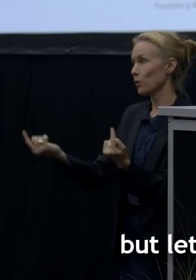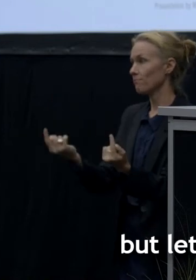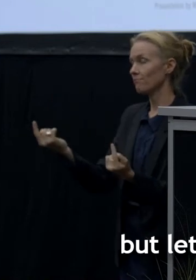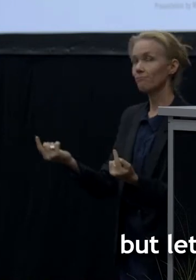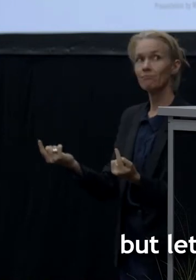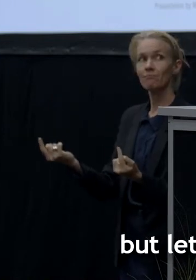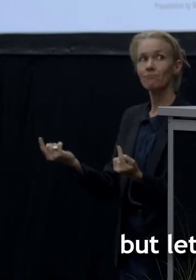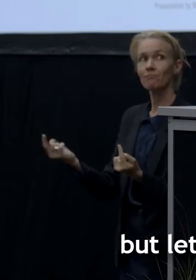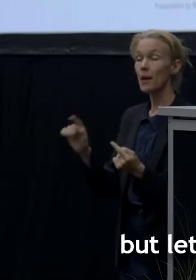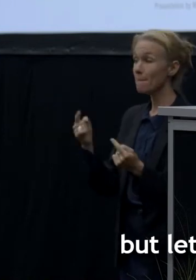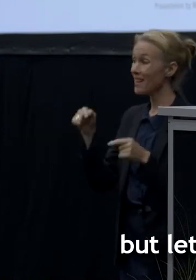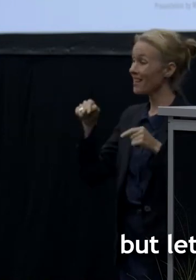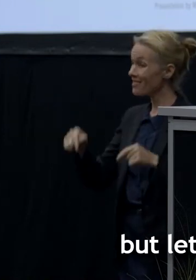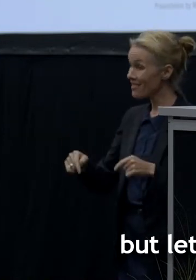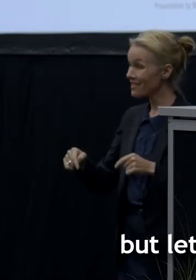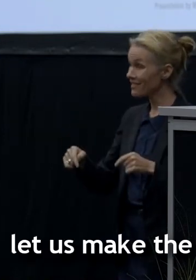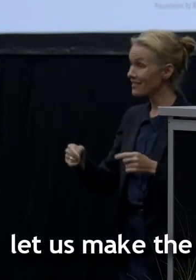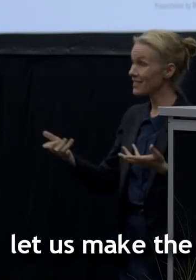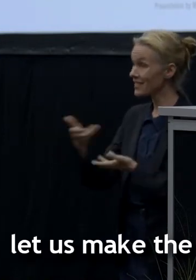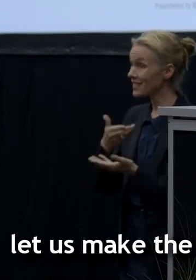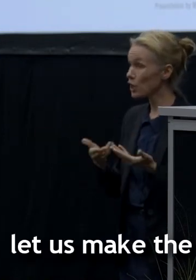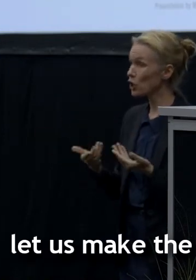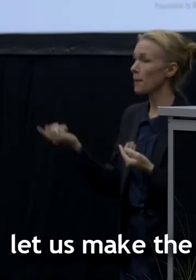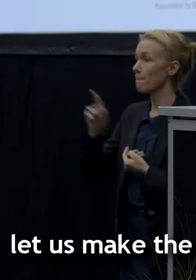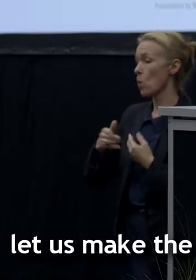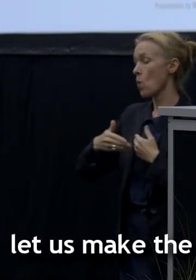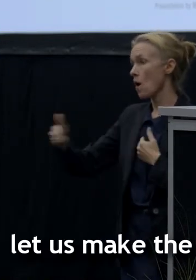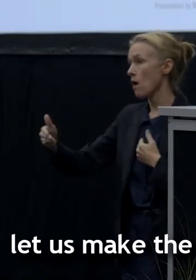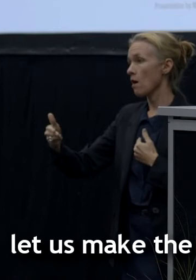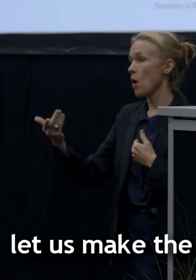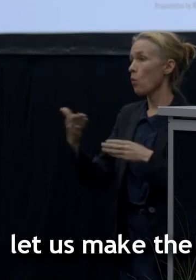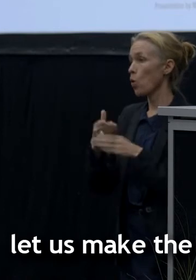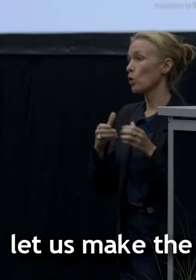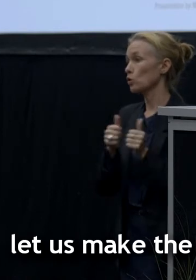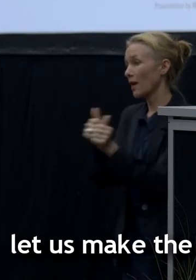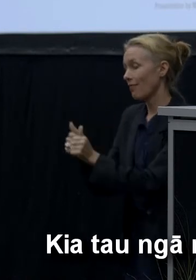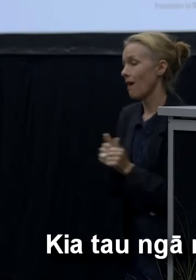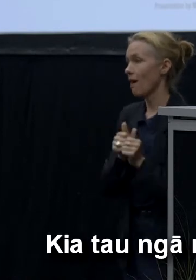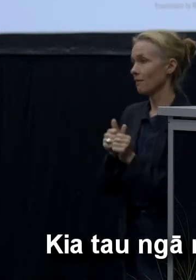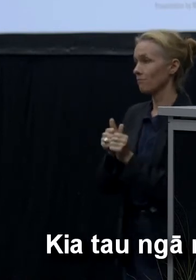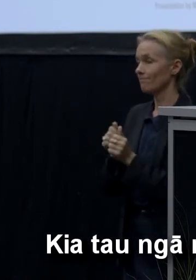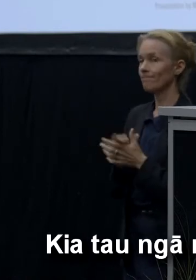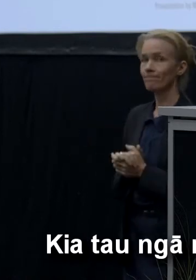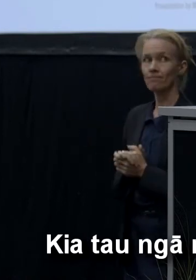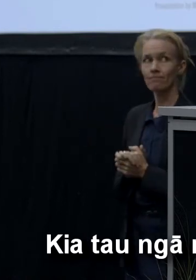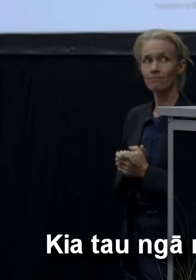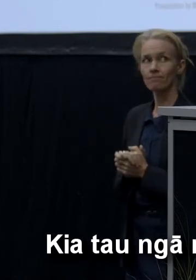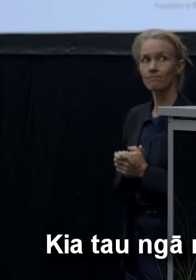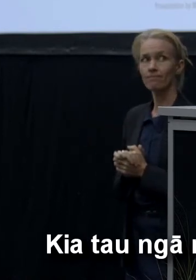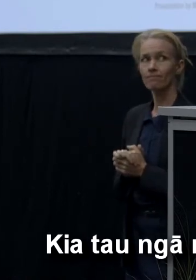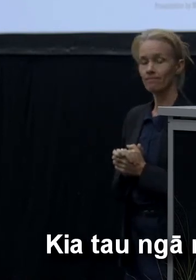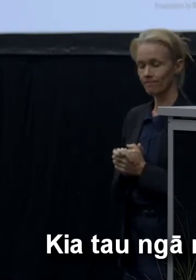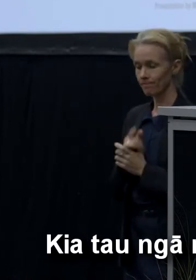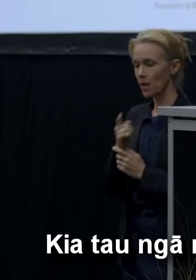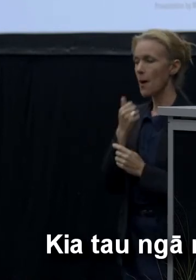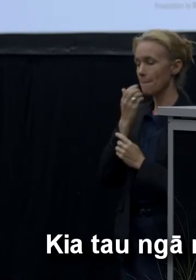But let us make this kaupapa stronger. Let us make the nation stronger and make us all stronger. Kia tau ngā manaakitanga ki rungi